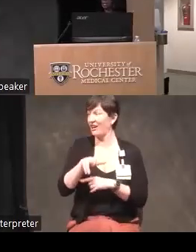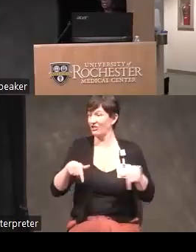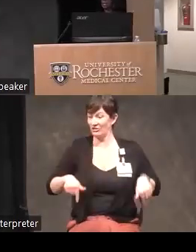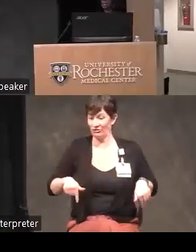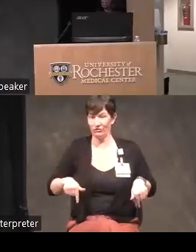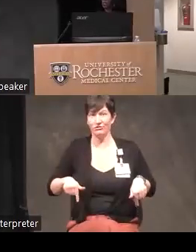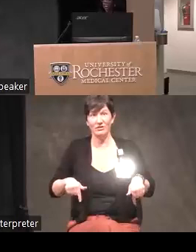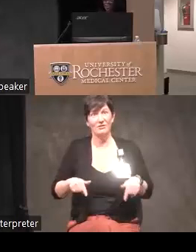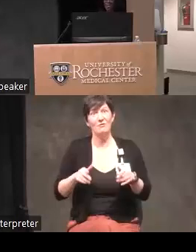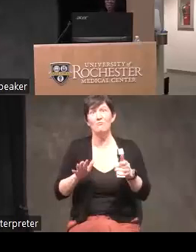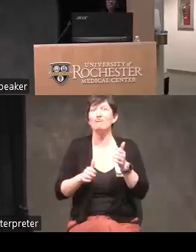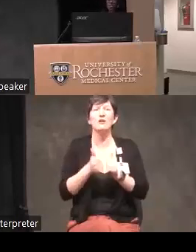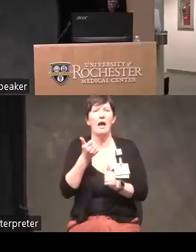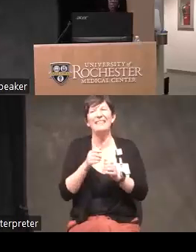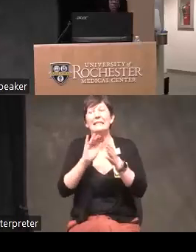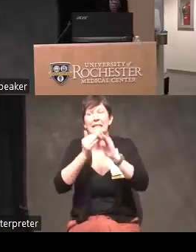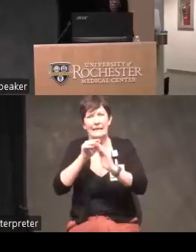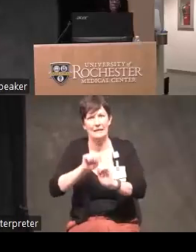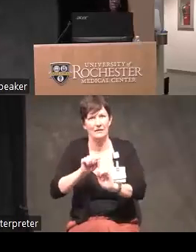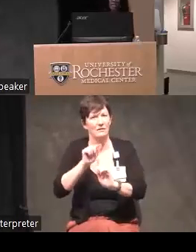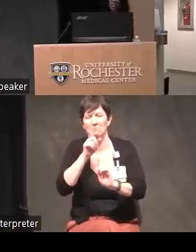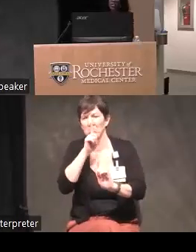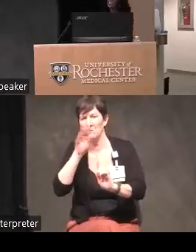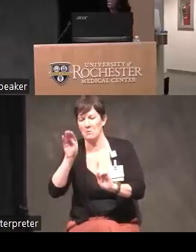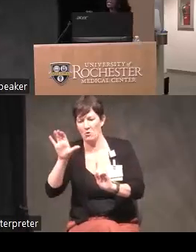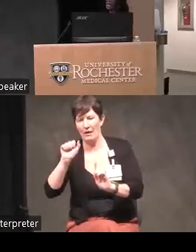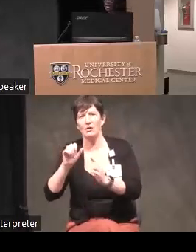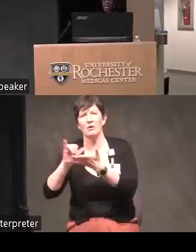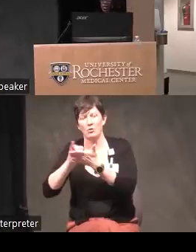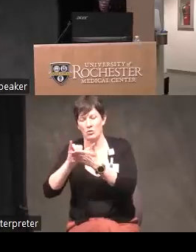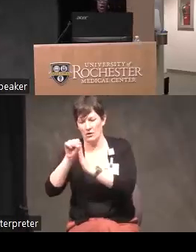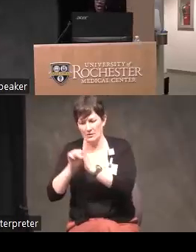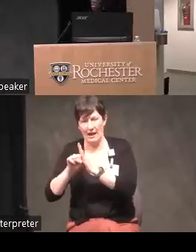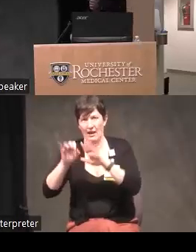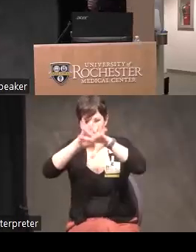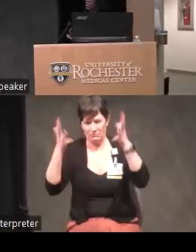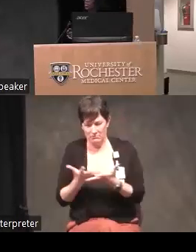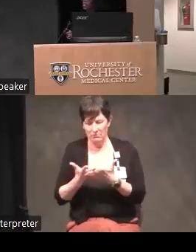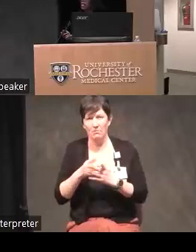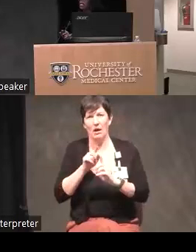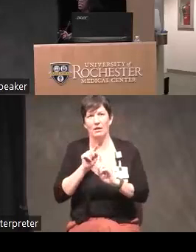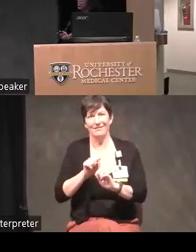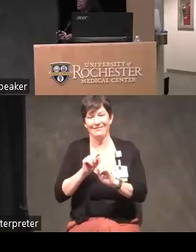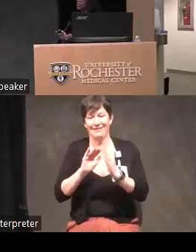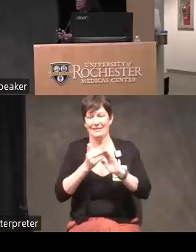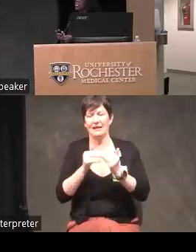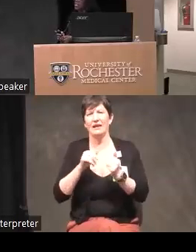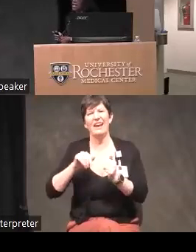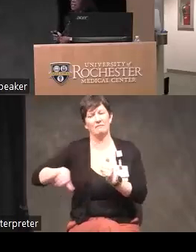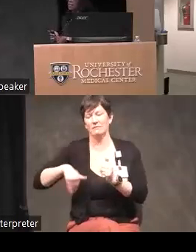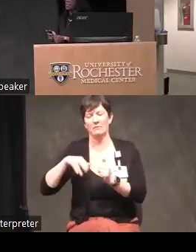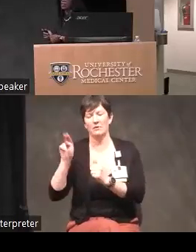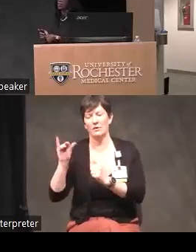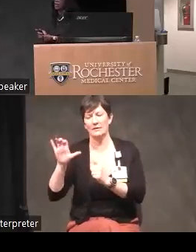predominantly minority, the city of Rochester, as compared to Monroe County, New York State overall, and excluding New York City because of the